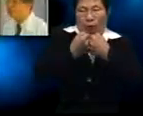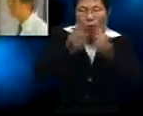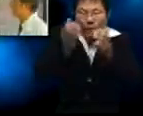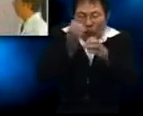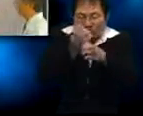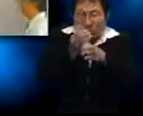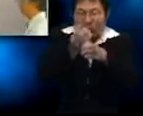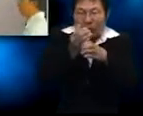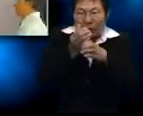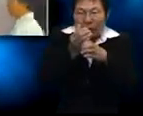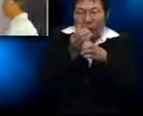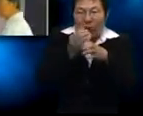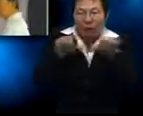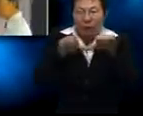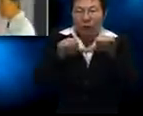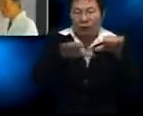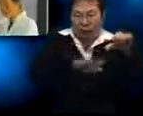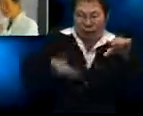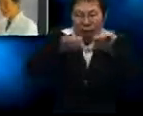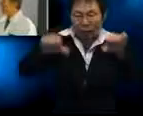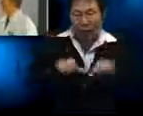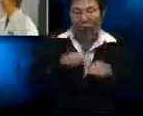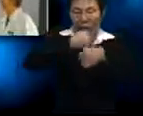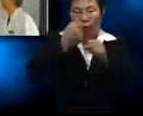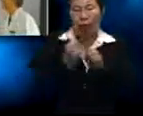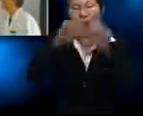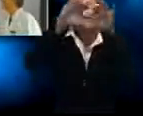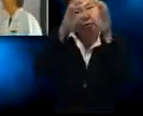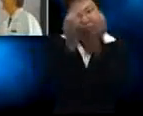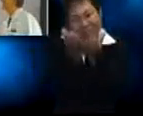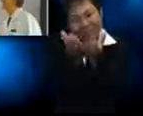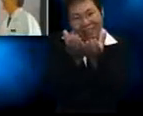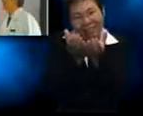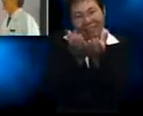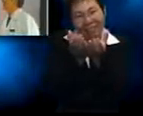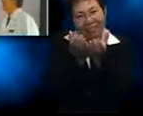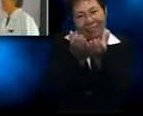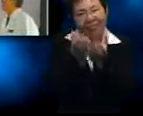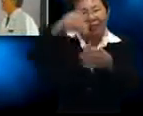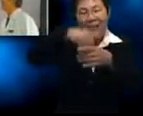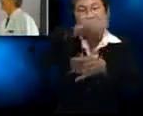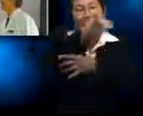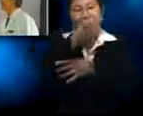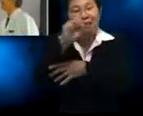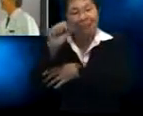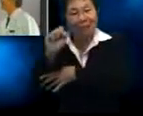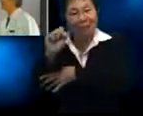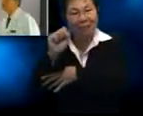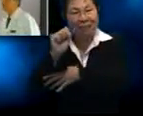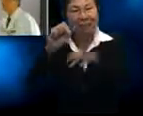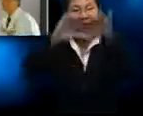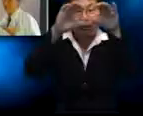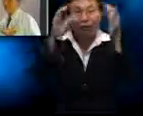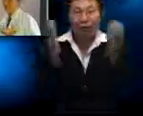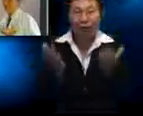area. Therefore, it will form a sphere. So in ISS, the sphere can